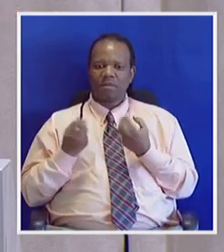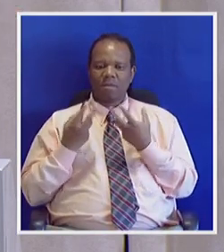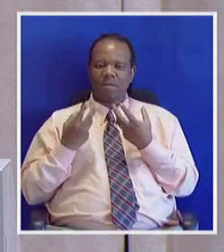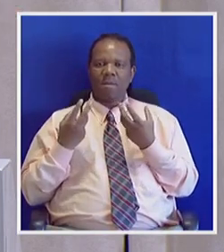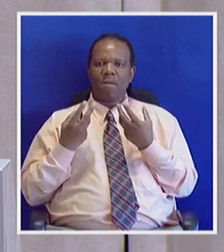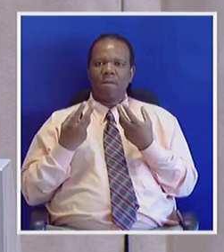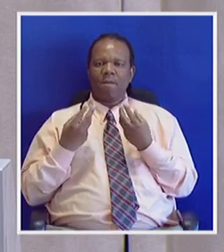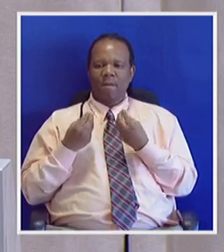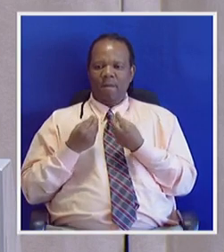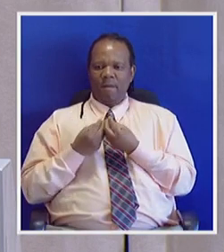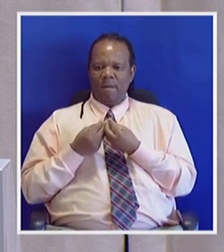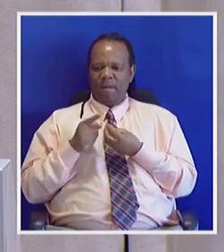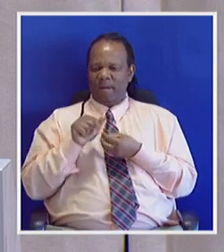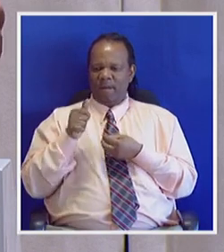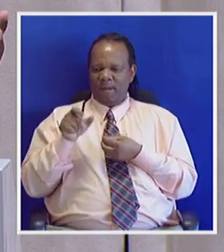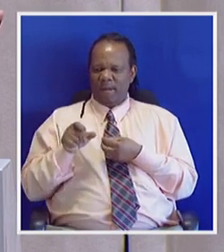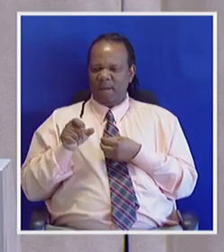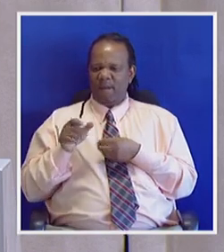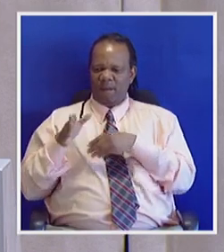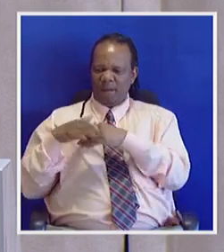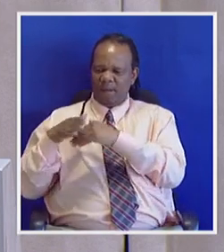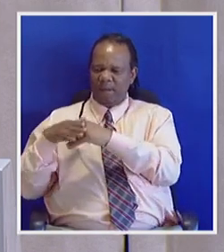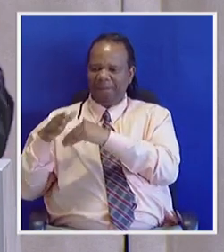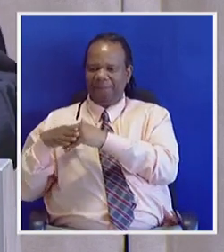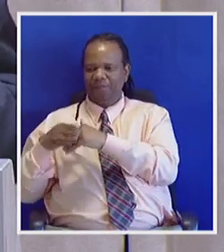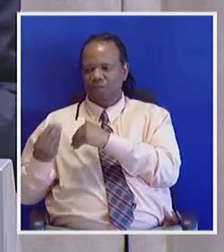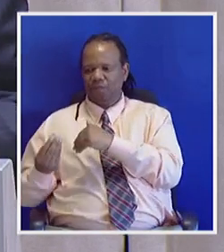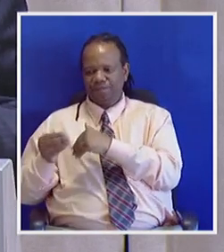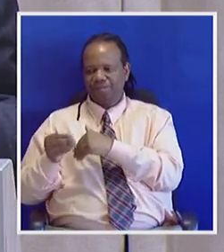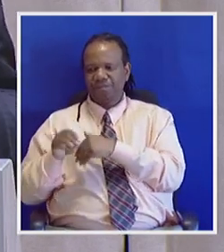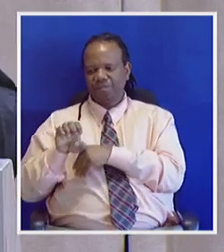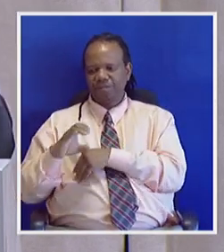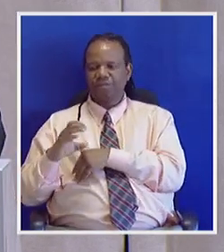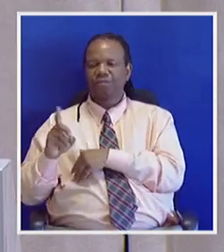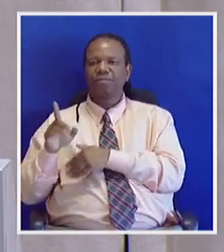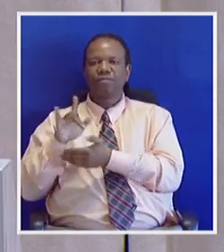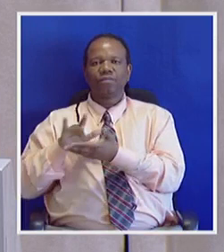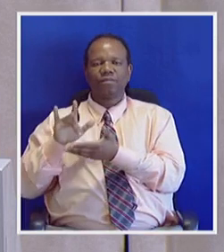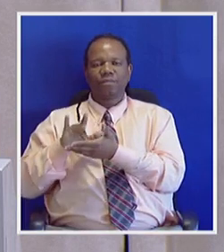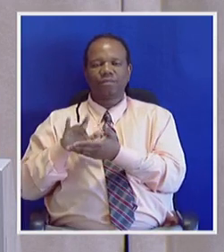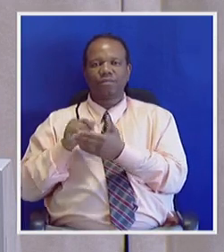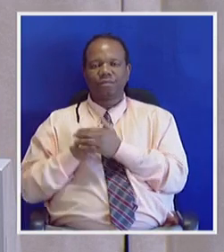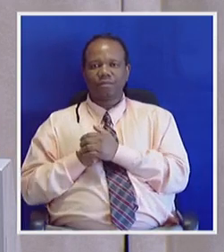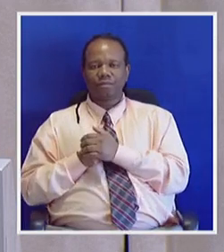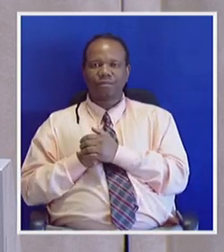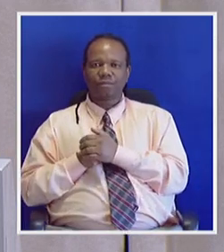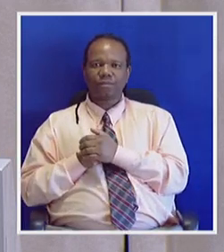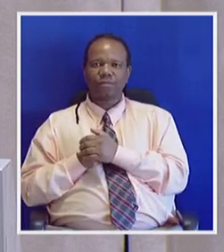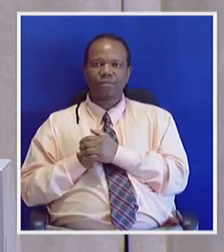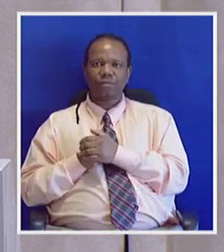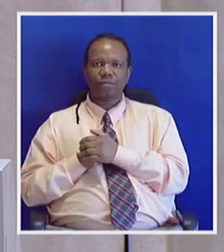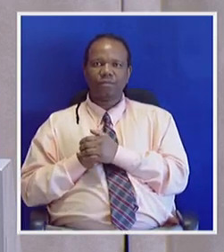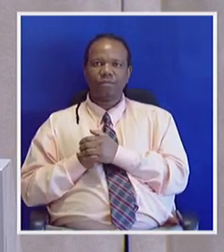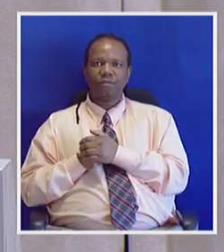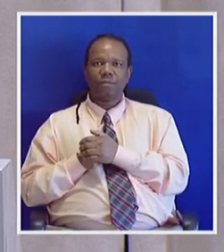has been uptake. And these early childhood development centers, some have been growing at an